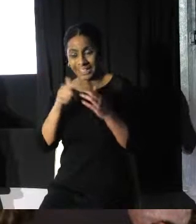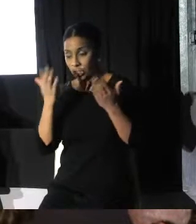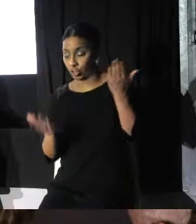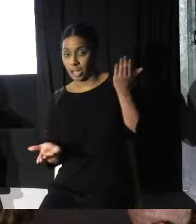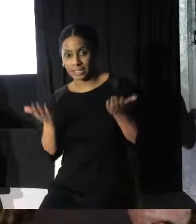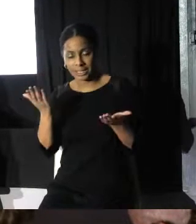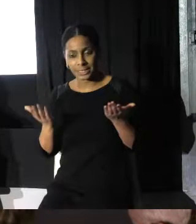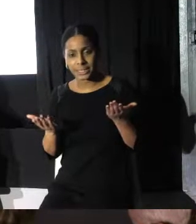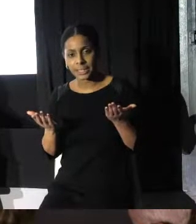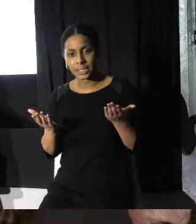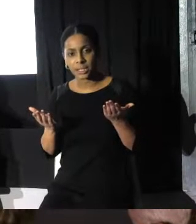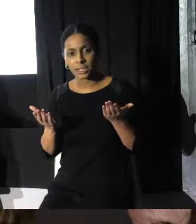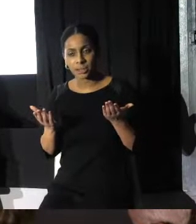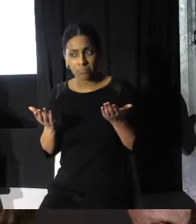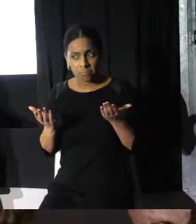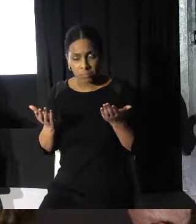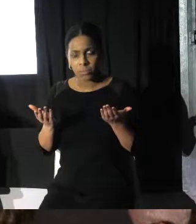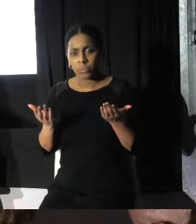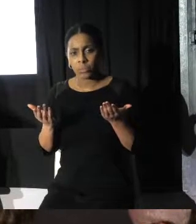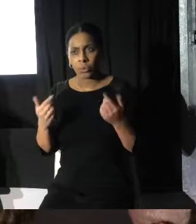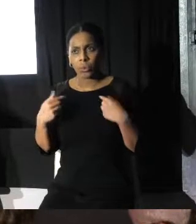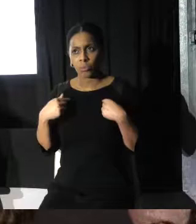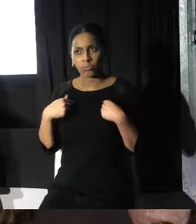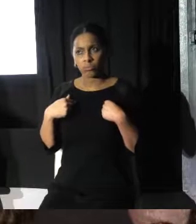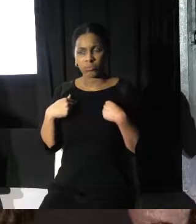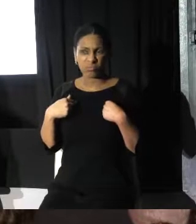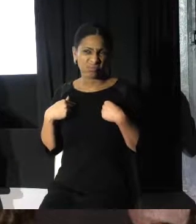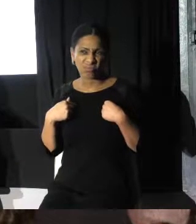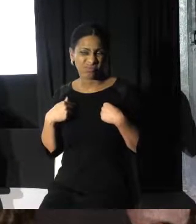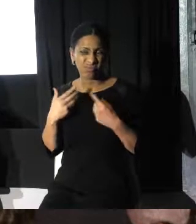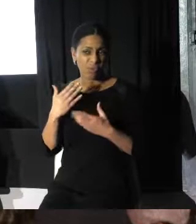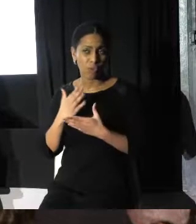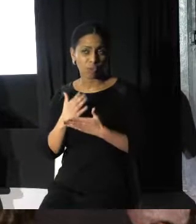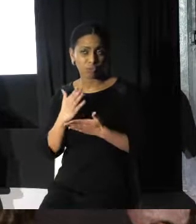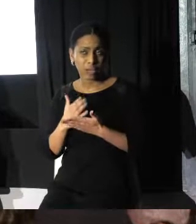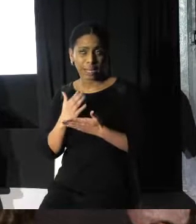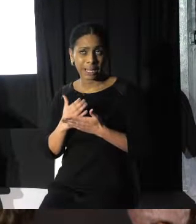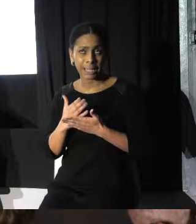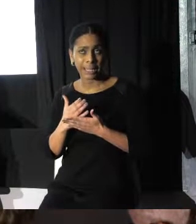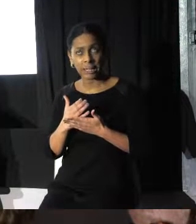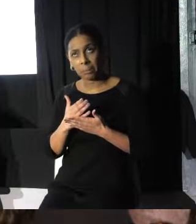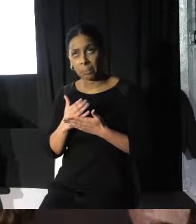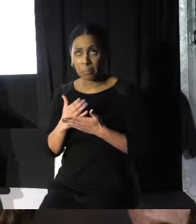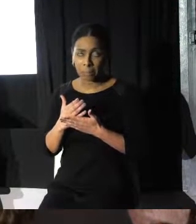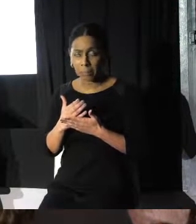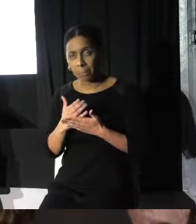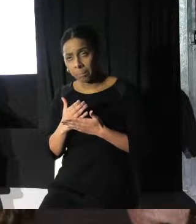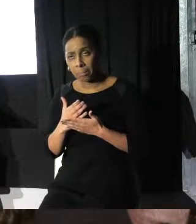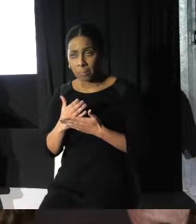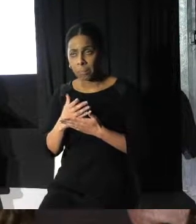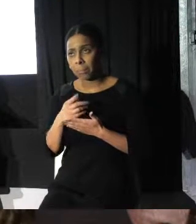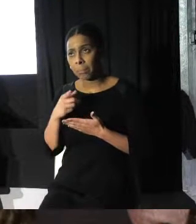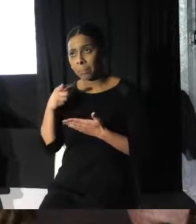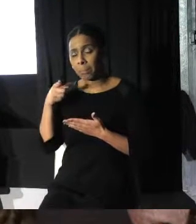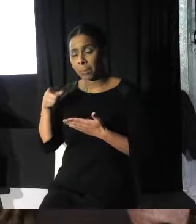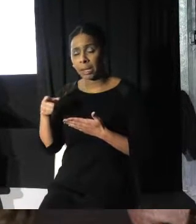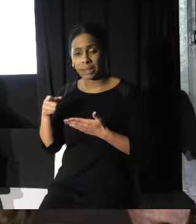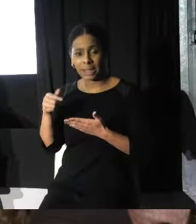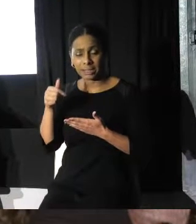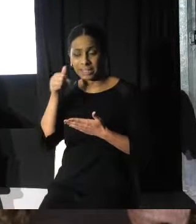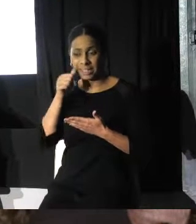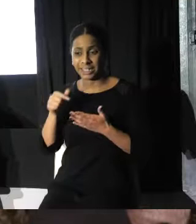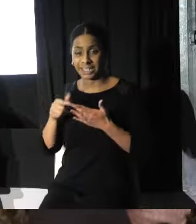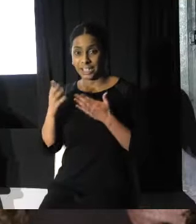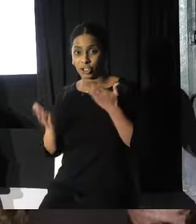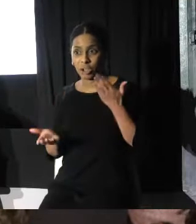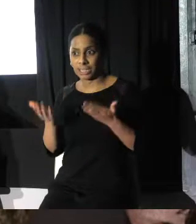really talking about, you know, a concept of injustice that would work in many, for example,